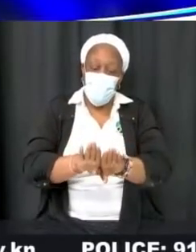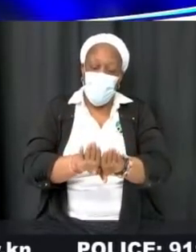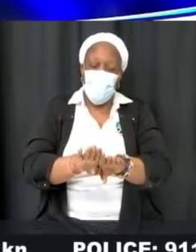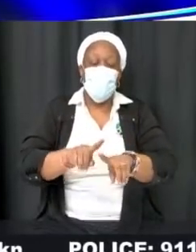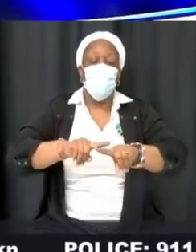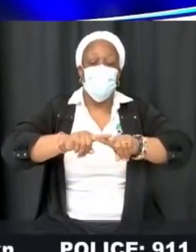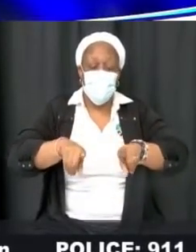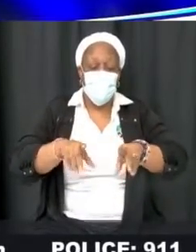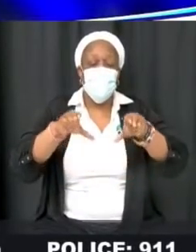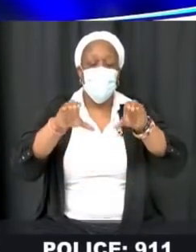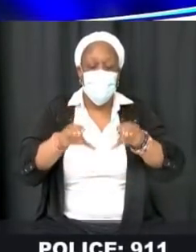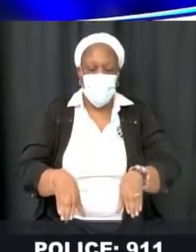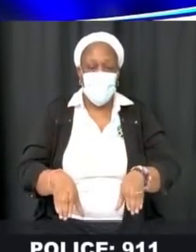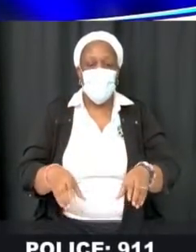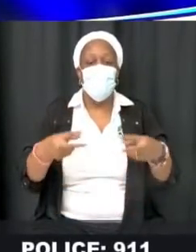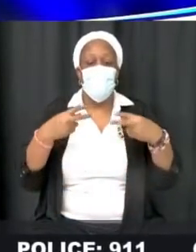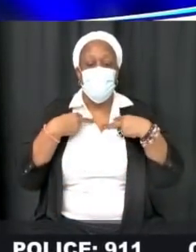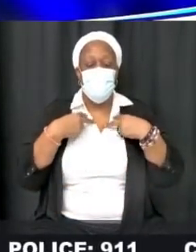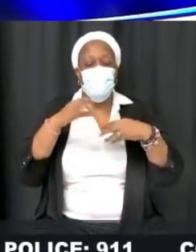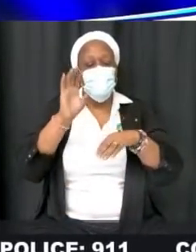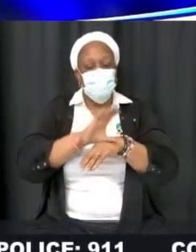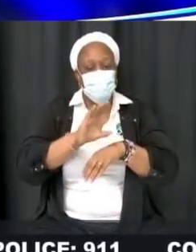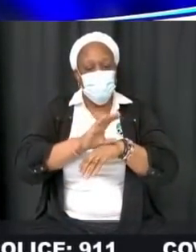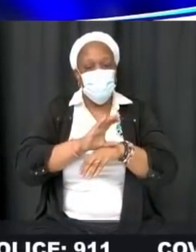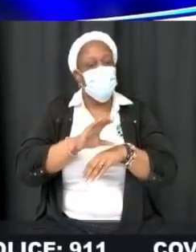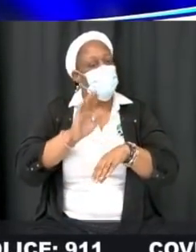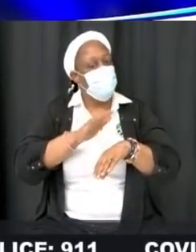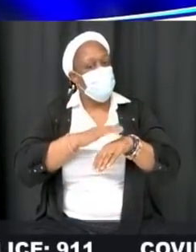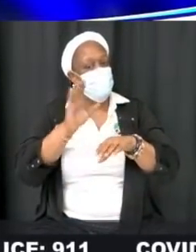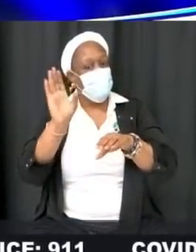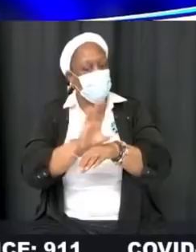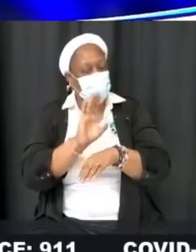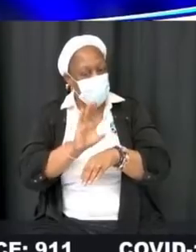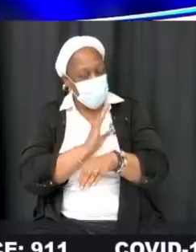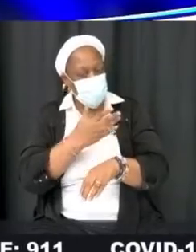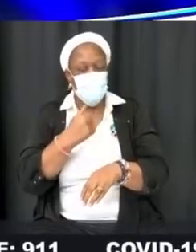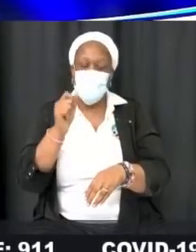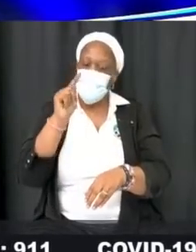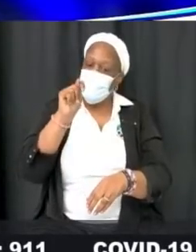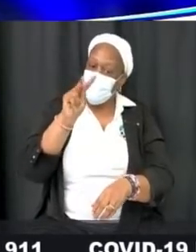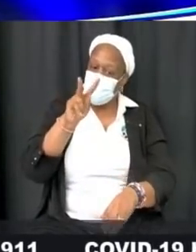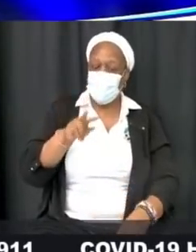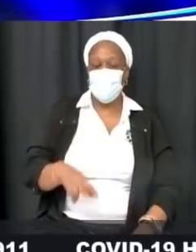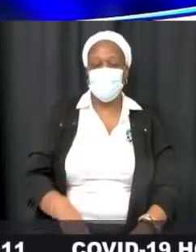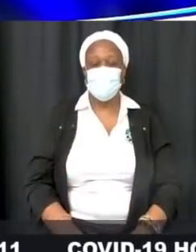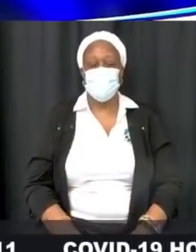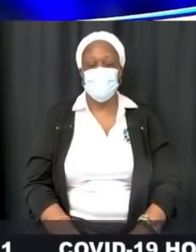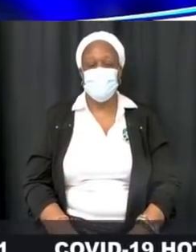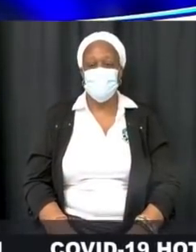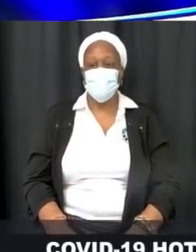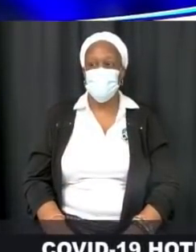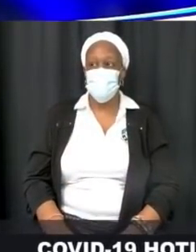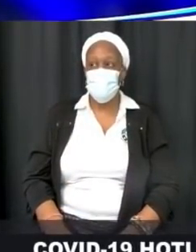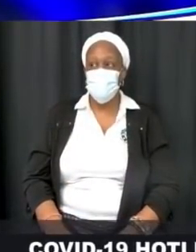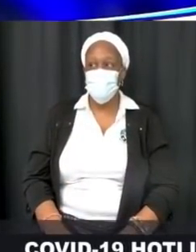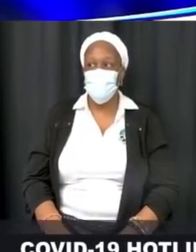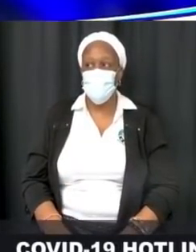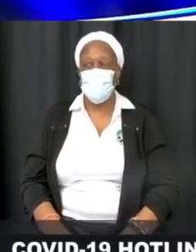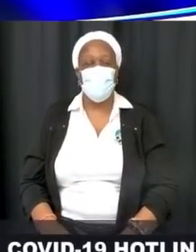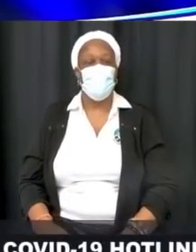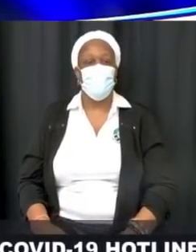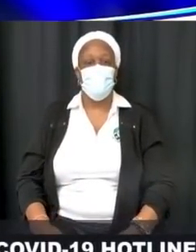may conduct their services using virtual means. the Commissioner of Police have approved for up to